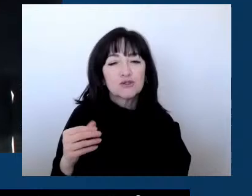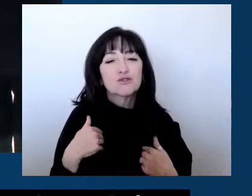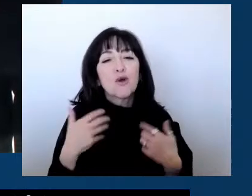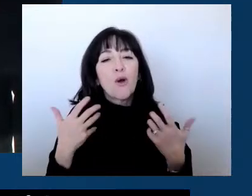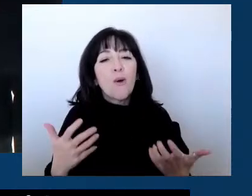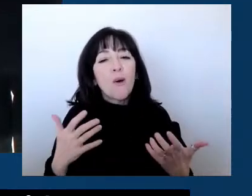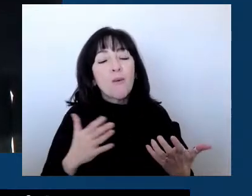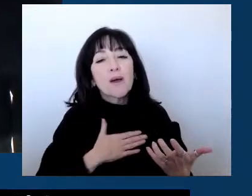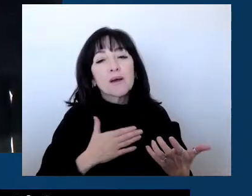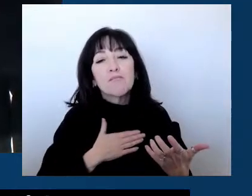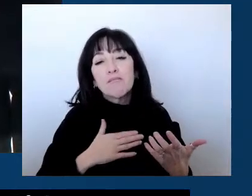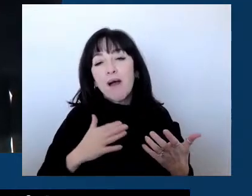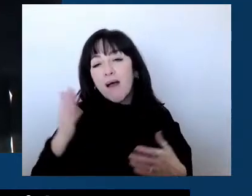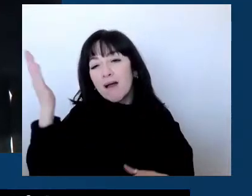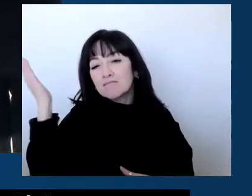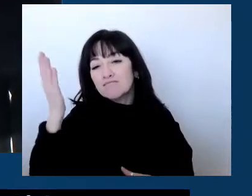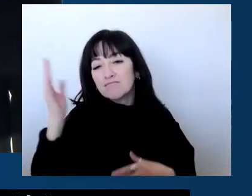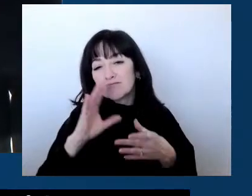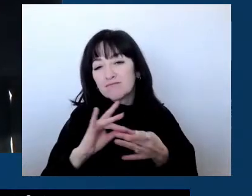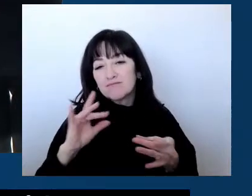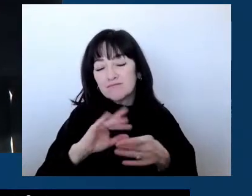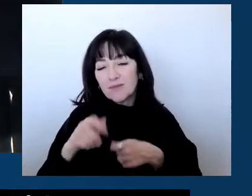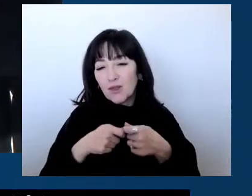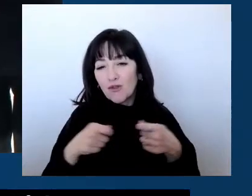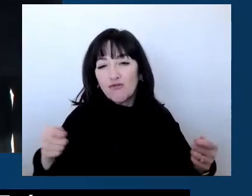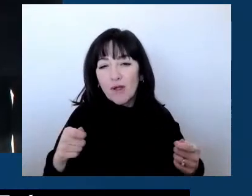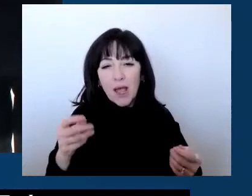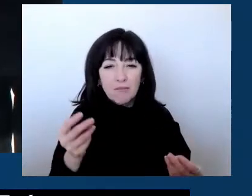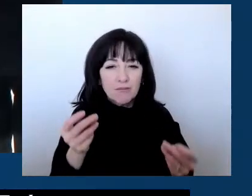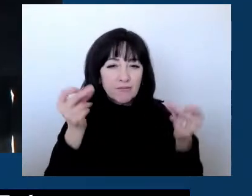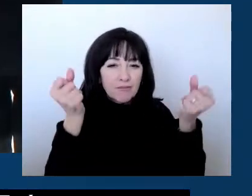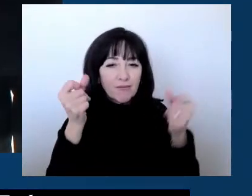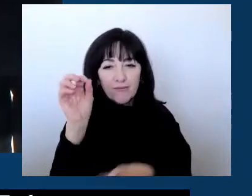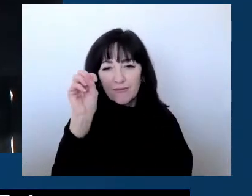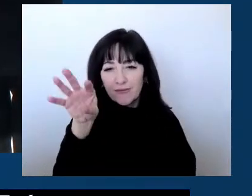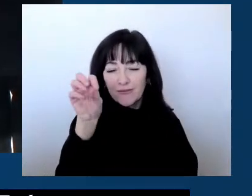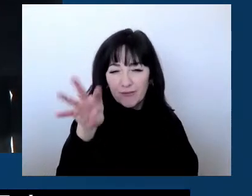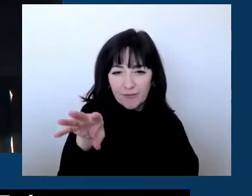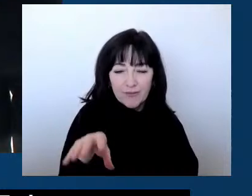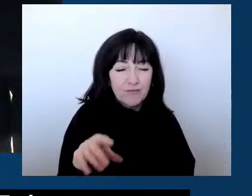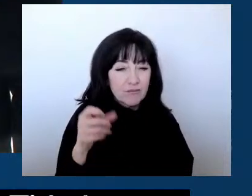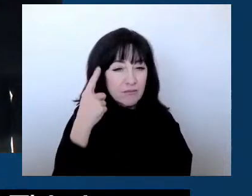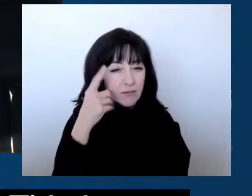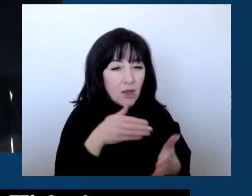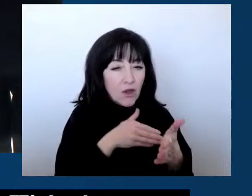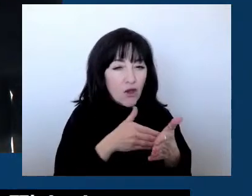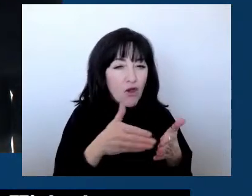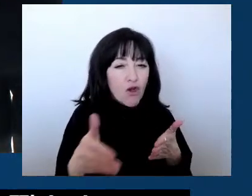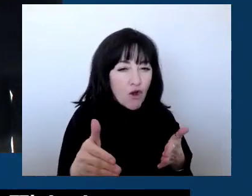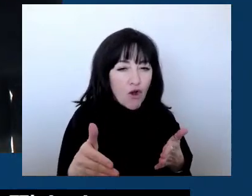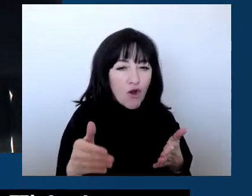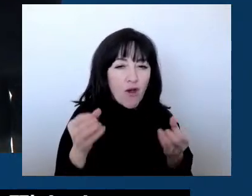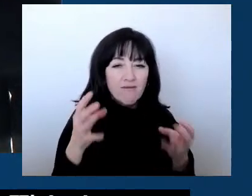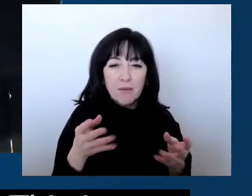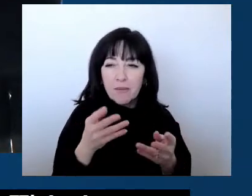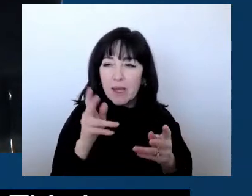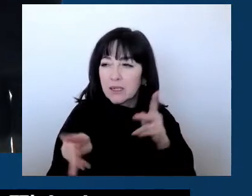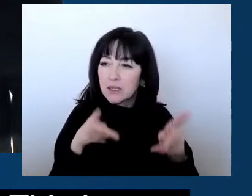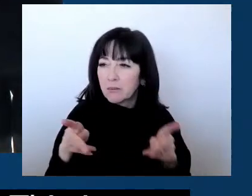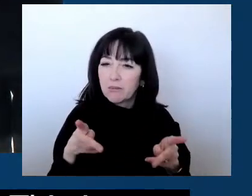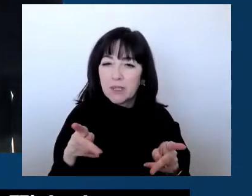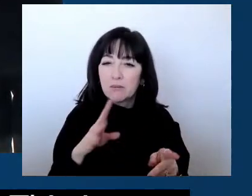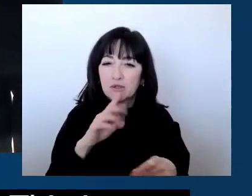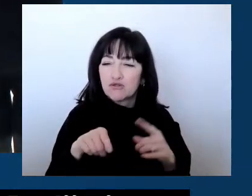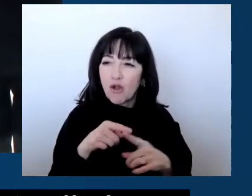note, which is a reminder that too often we speak about transportation in terms of things, in terms of objects,